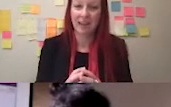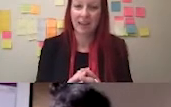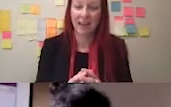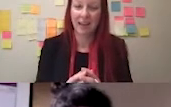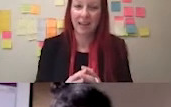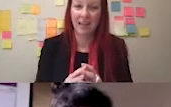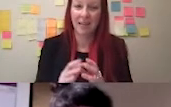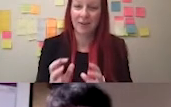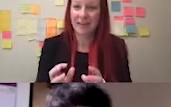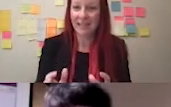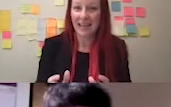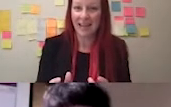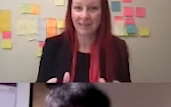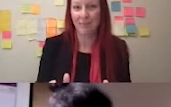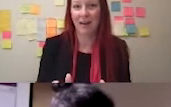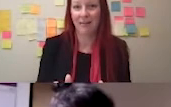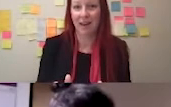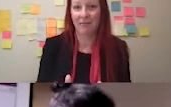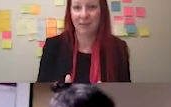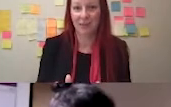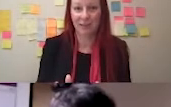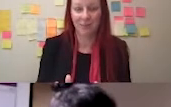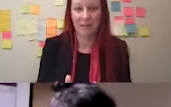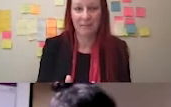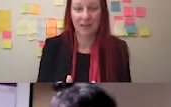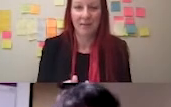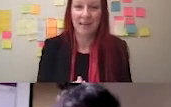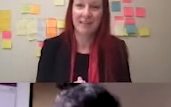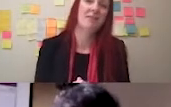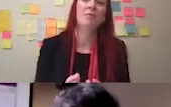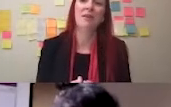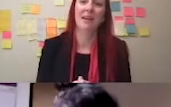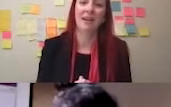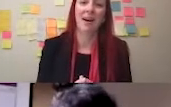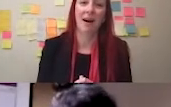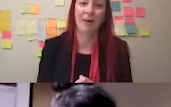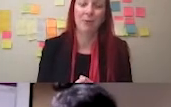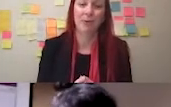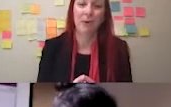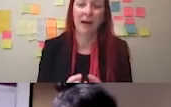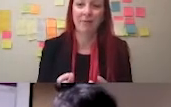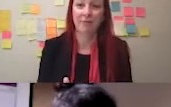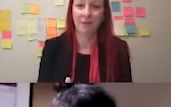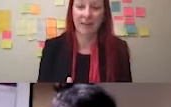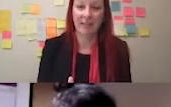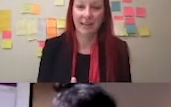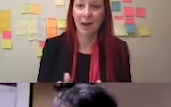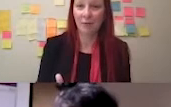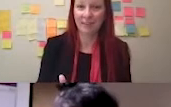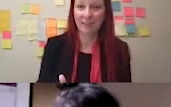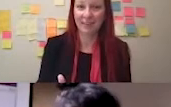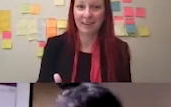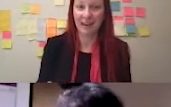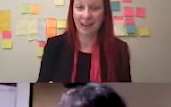And the green tea is a part of that ritual as well, because in the morning I will have the green